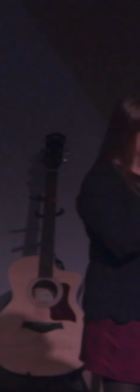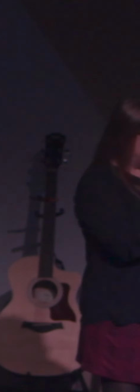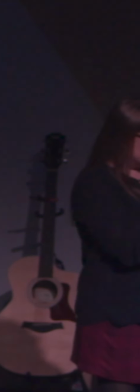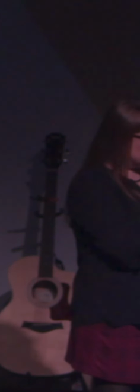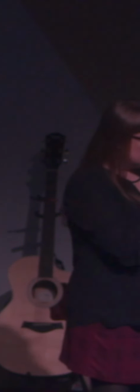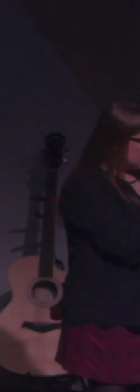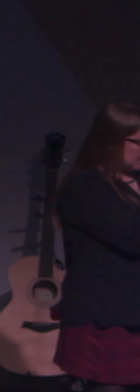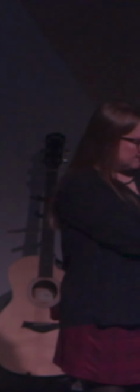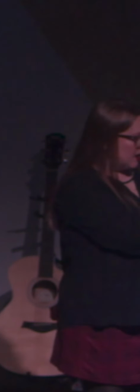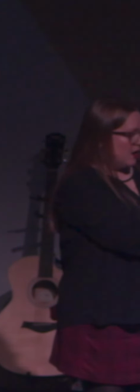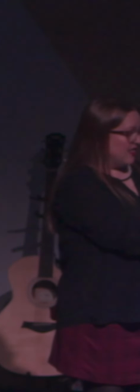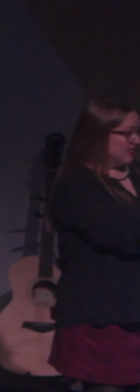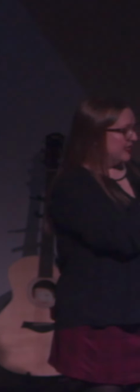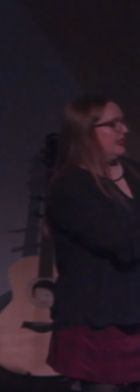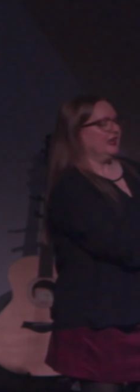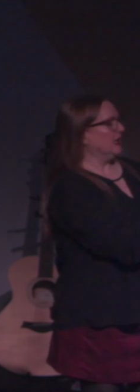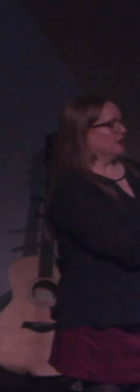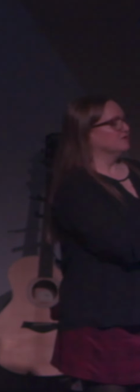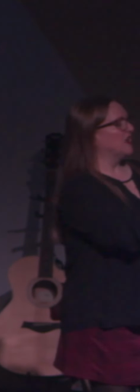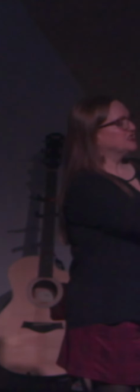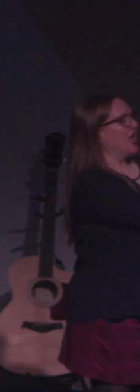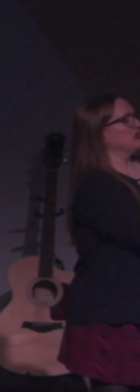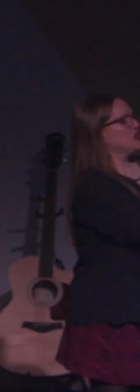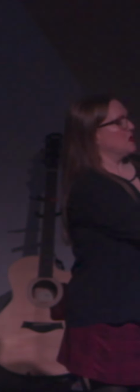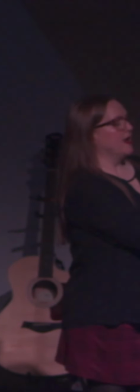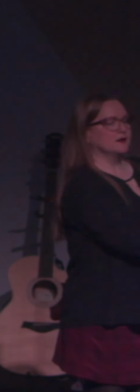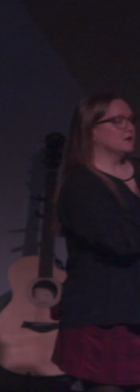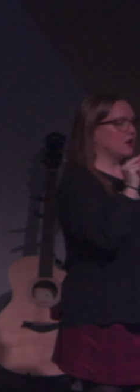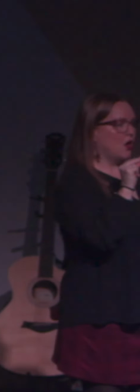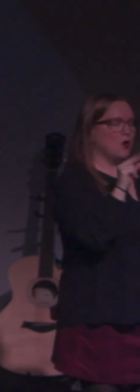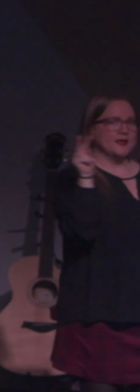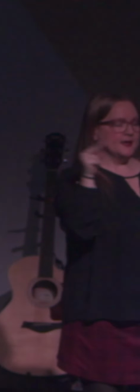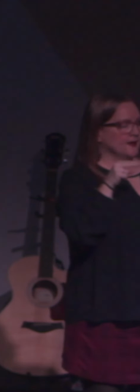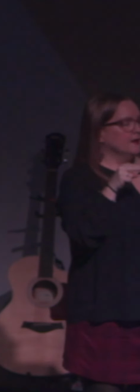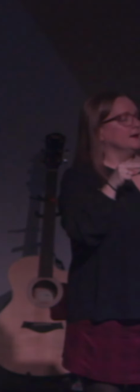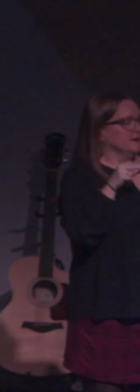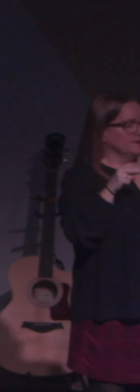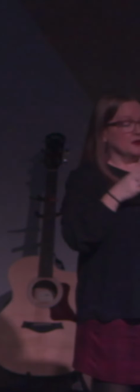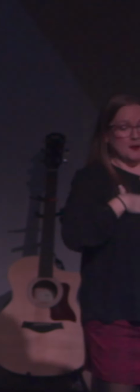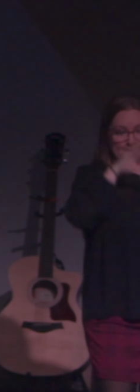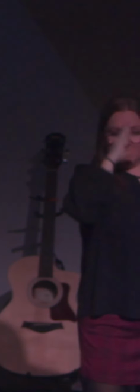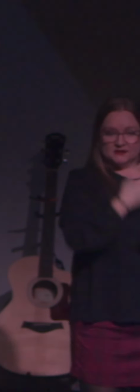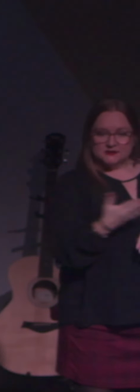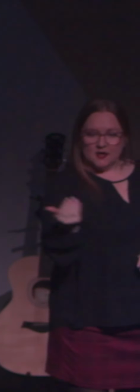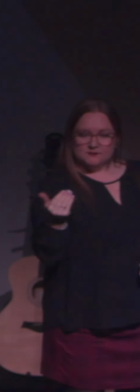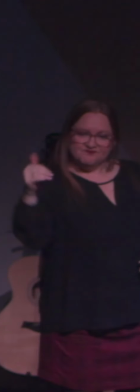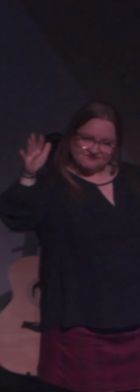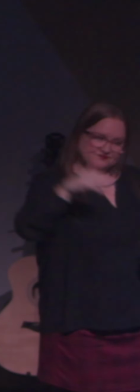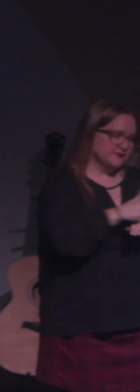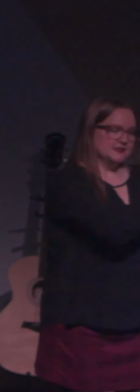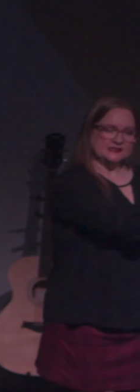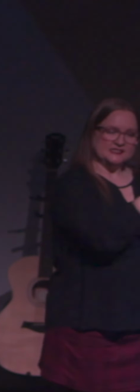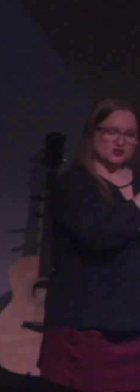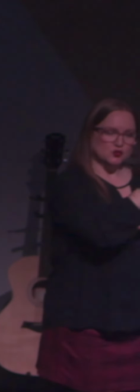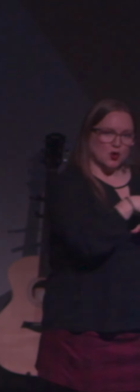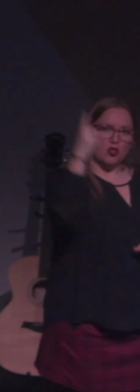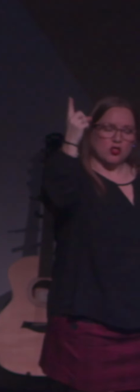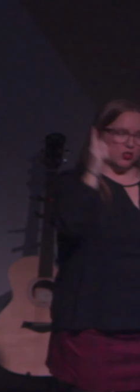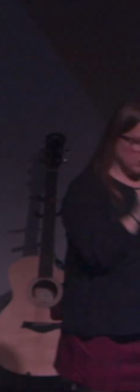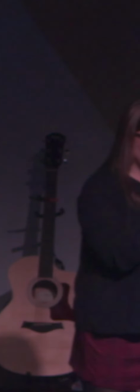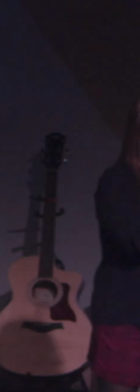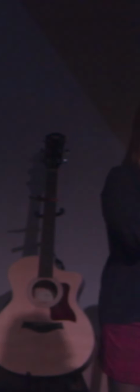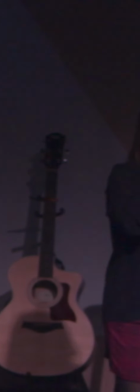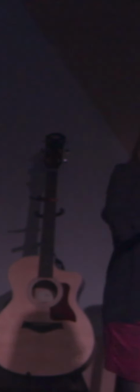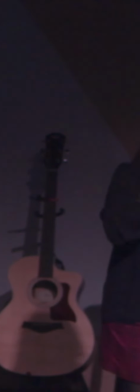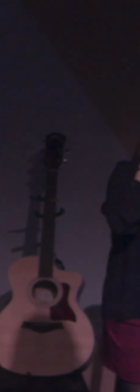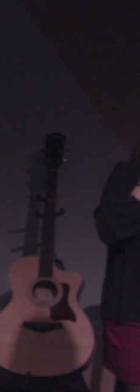to that to be attacked, sent his son. God himself came to earth as a baby to experience all the pains that we would ever